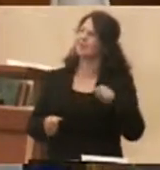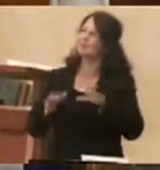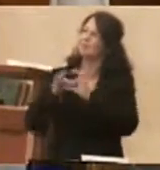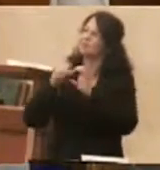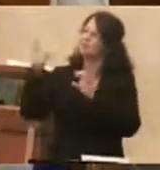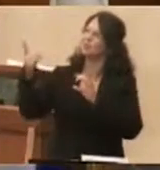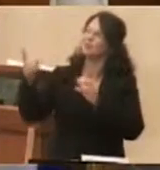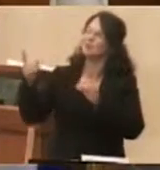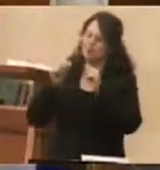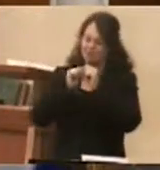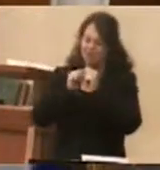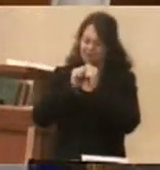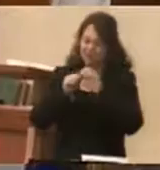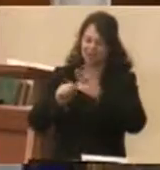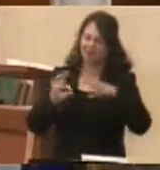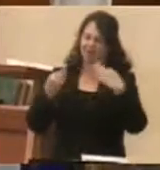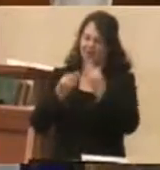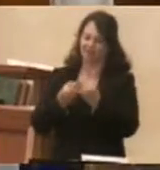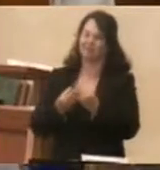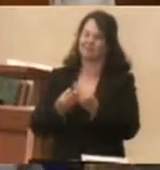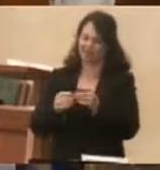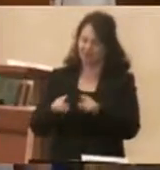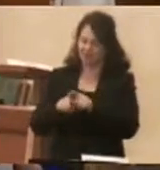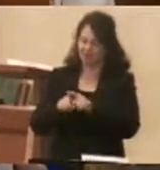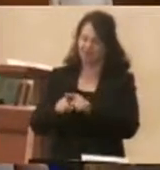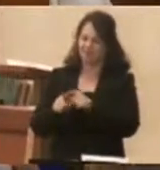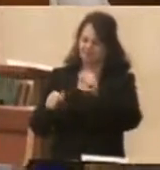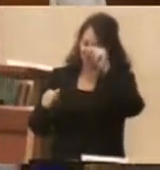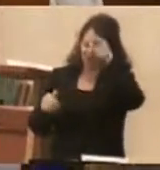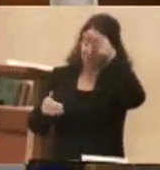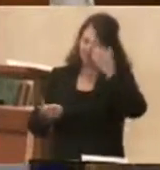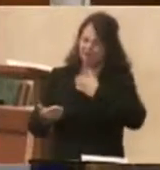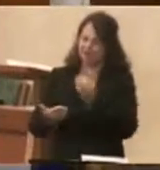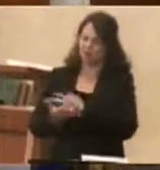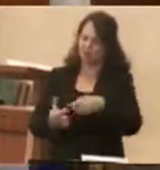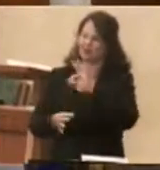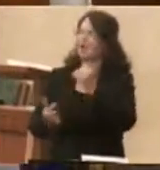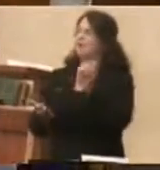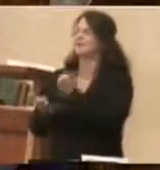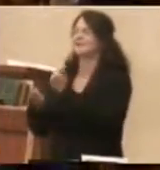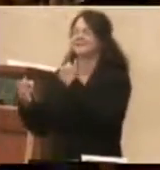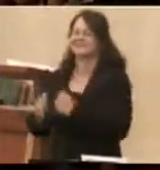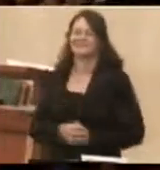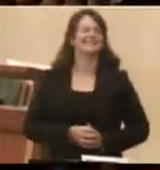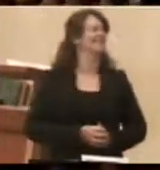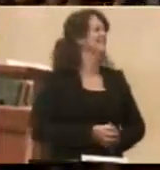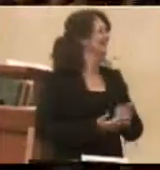as well. In the name of the Father, the Son, and the Holy Spirit. Amen.